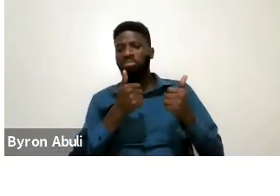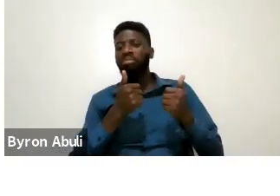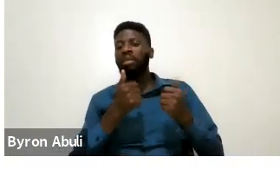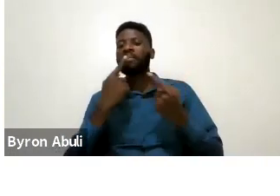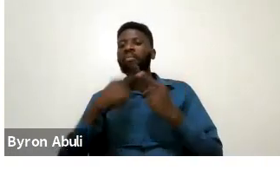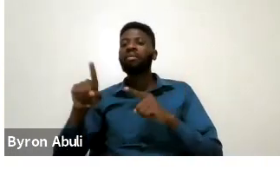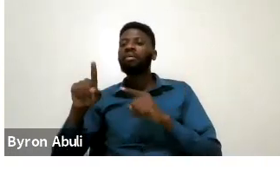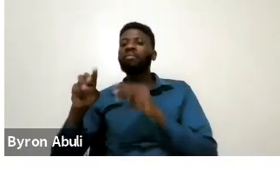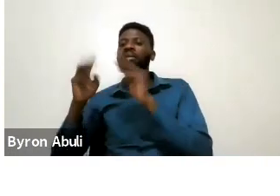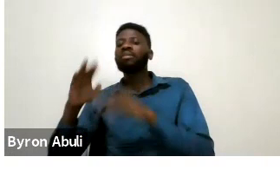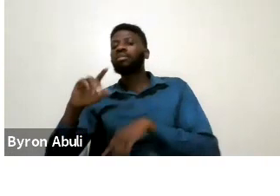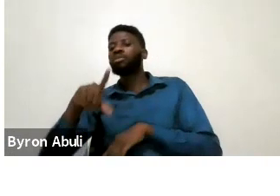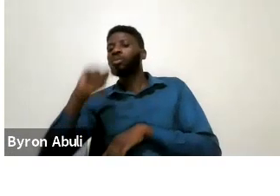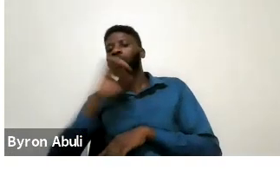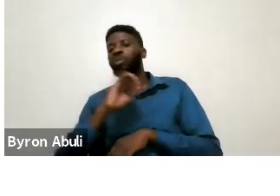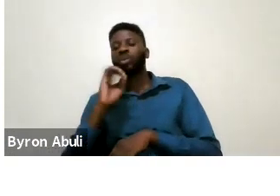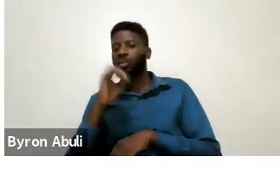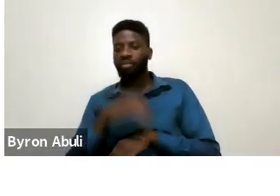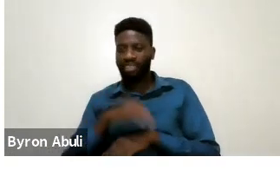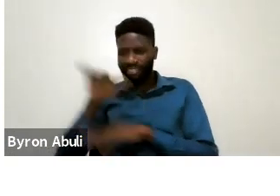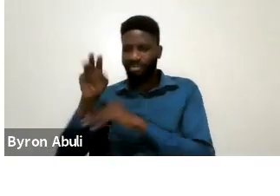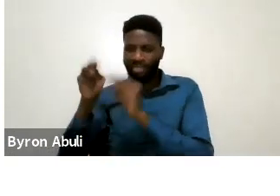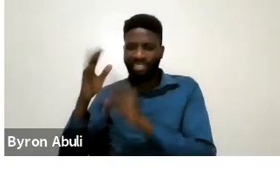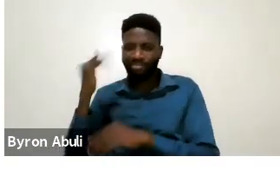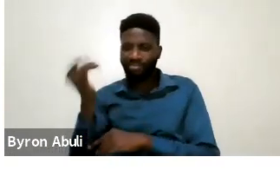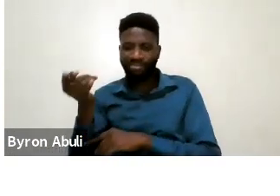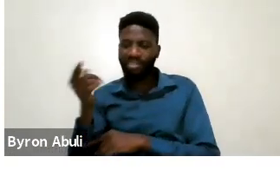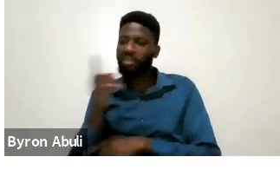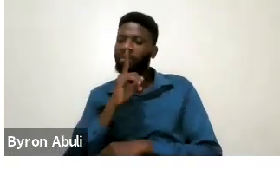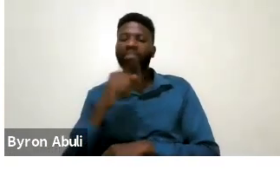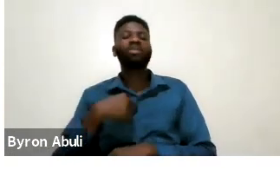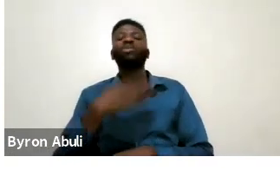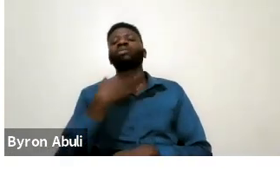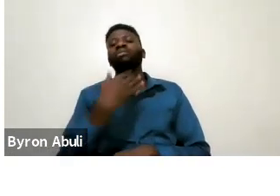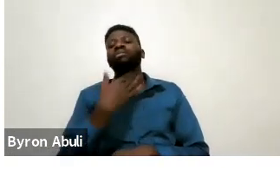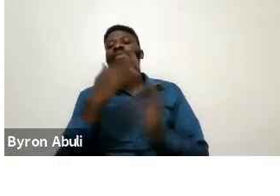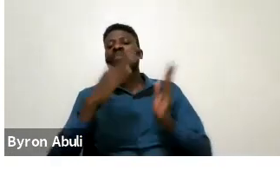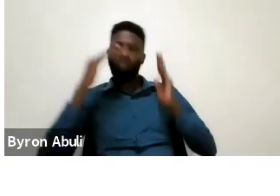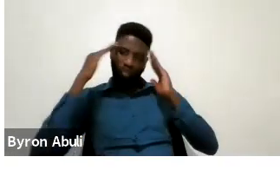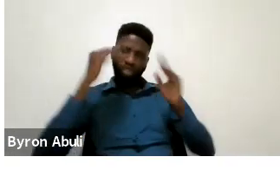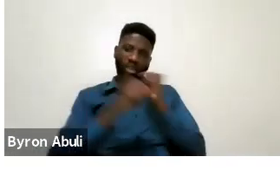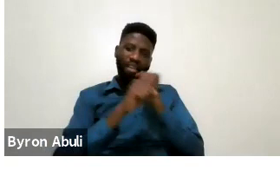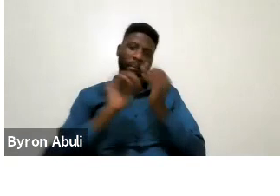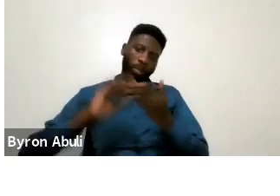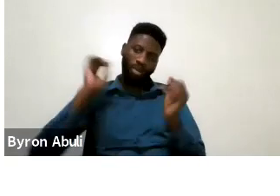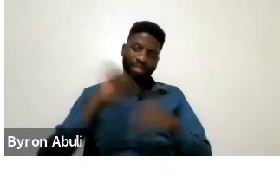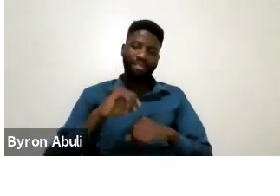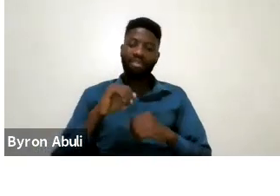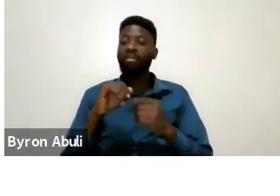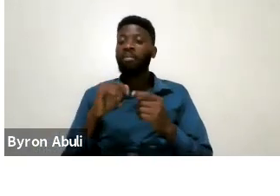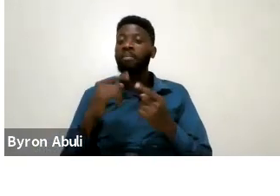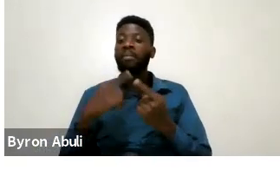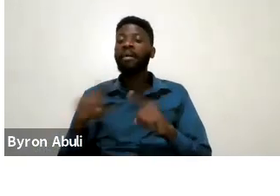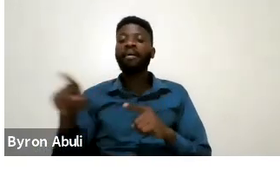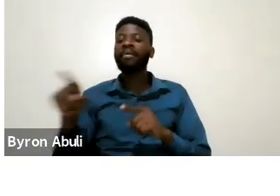to the position. Already see the manager was very prejudiced because of her condition, which is temporary. Pregnancy is